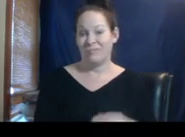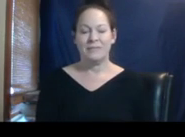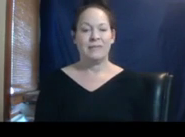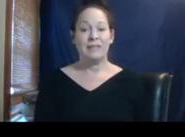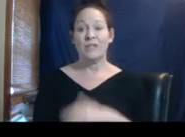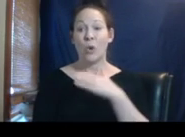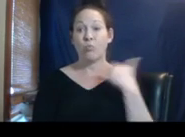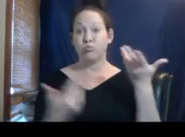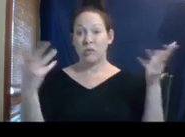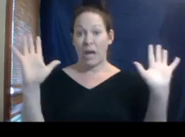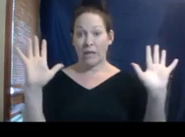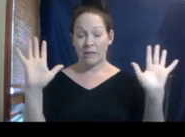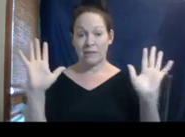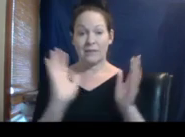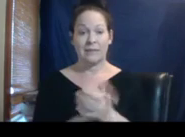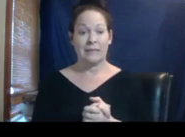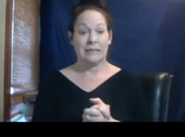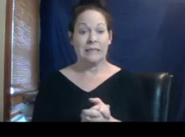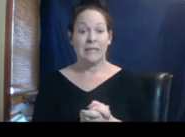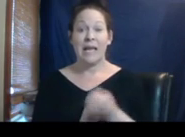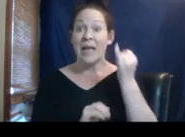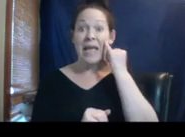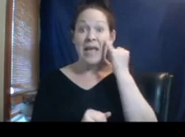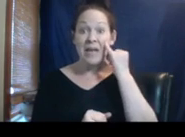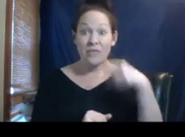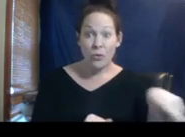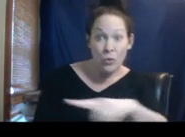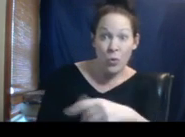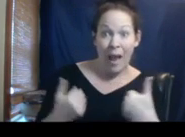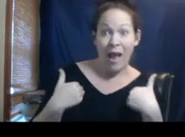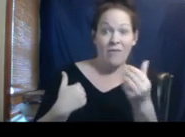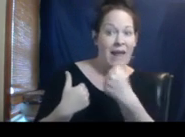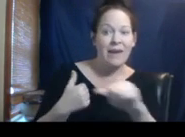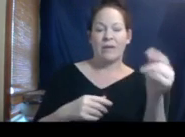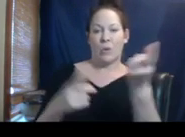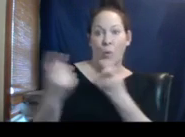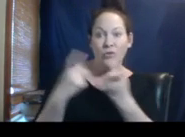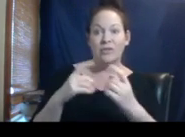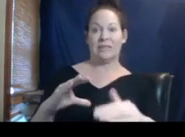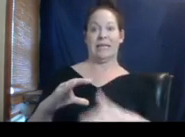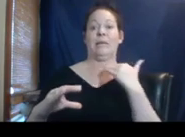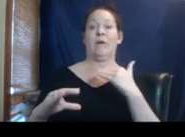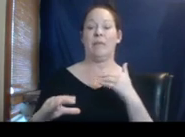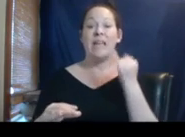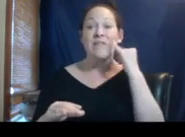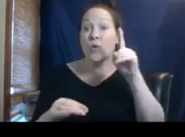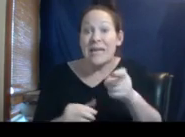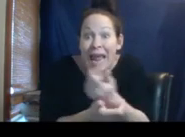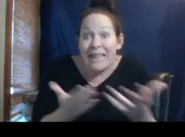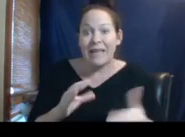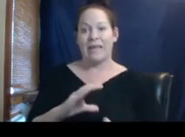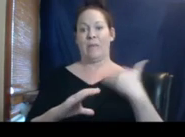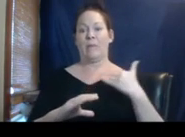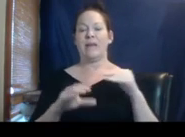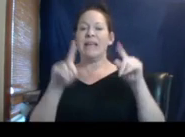it at that. If you have any questions, email me. And if you need anything, again, I pushed the dates